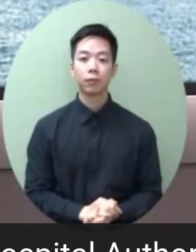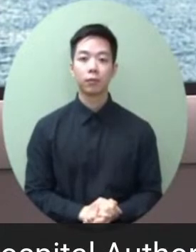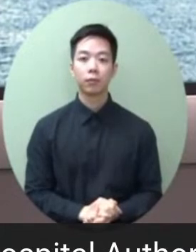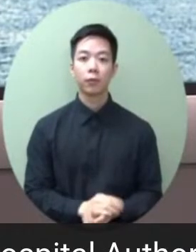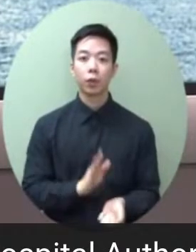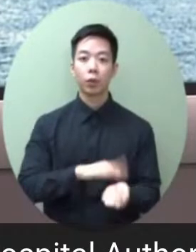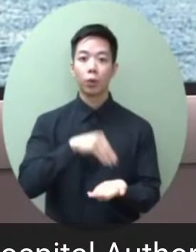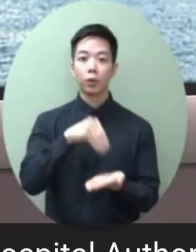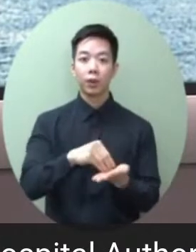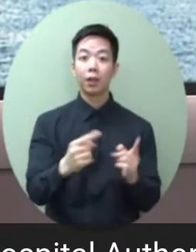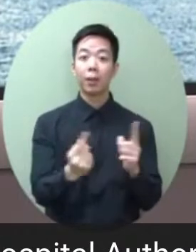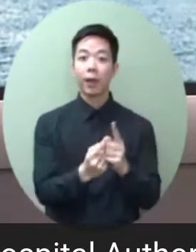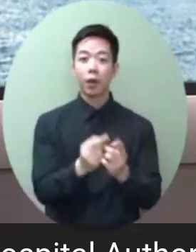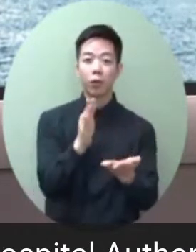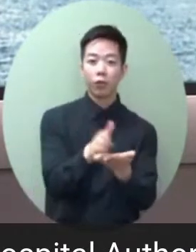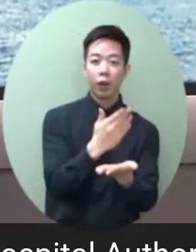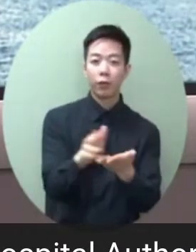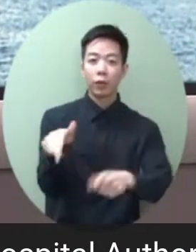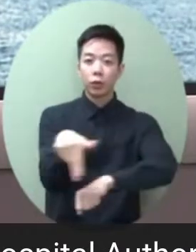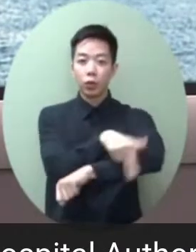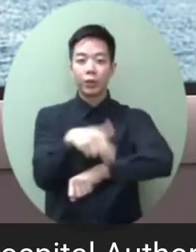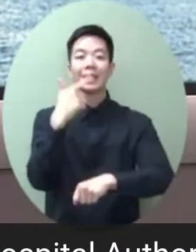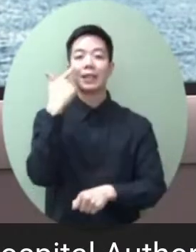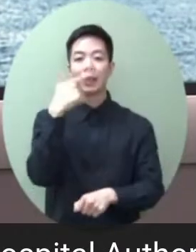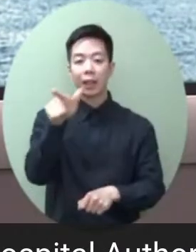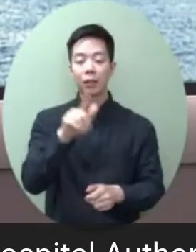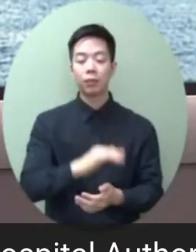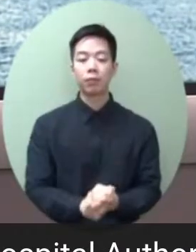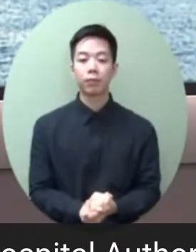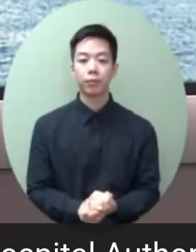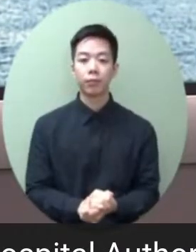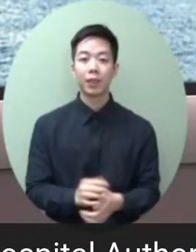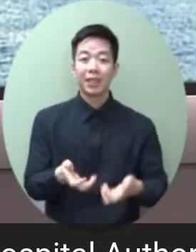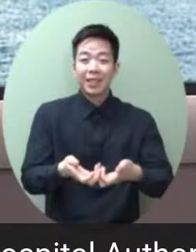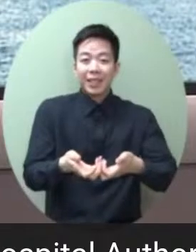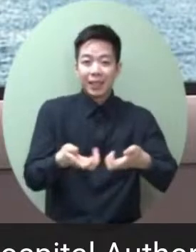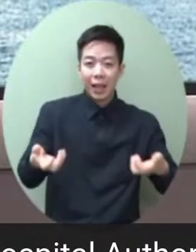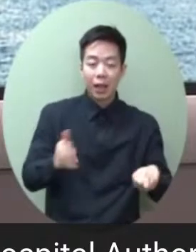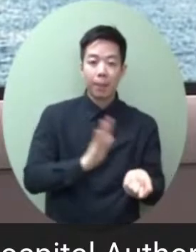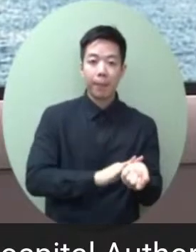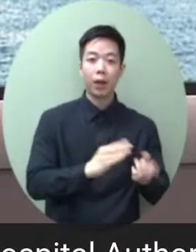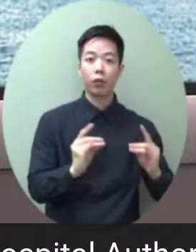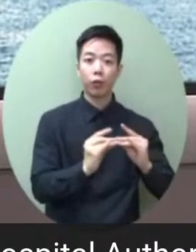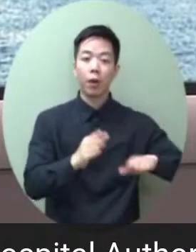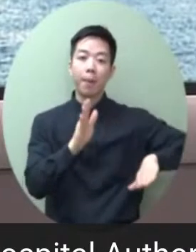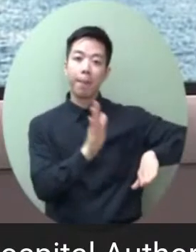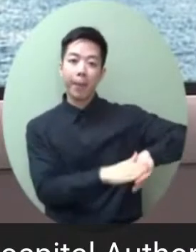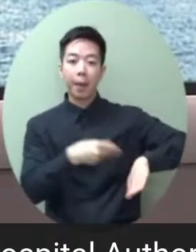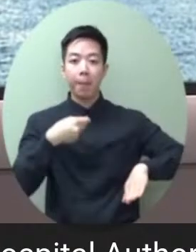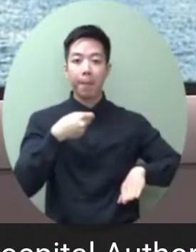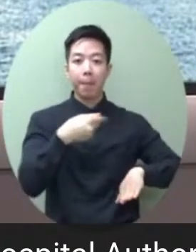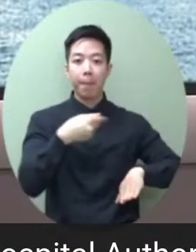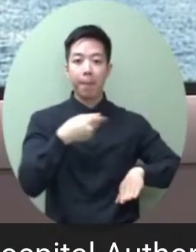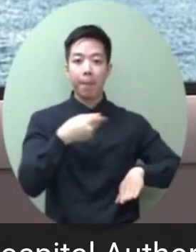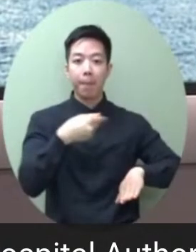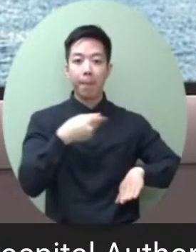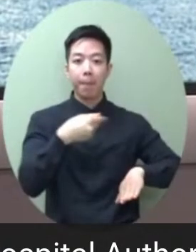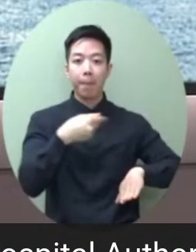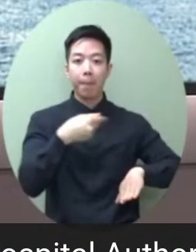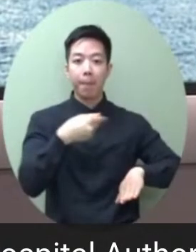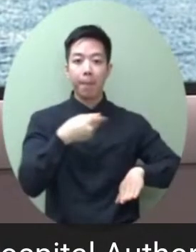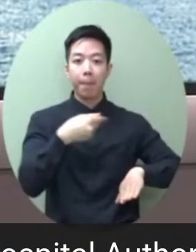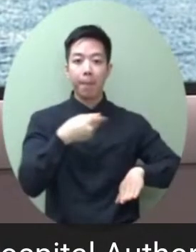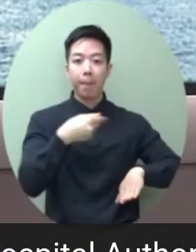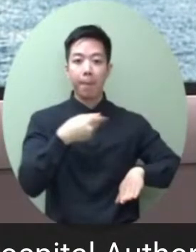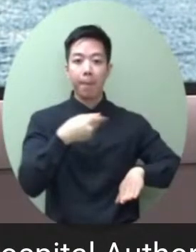We will implement the new confirmed cases criteria. The isolation beds will be reserved for serious